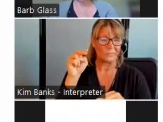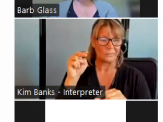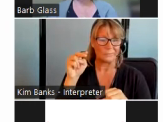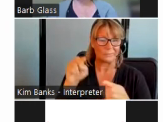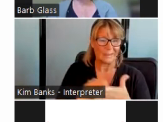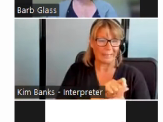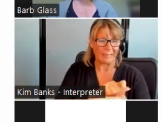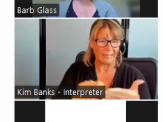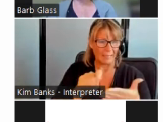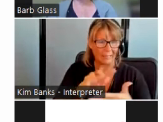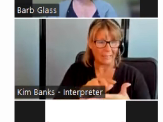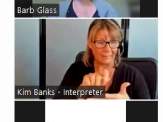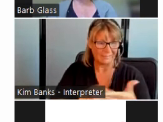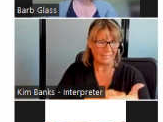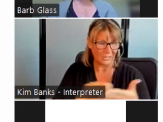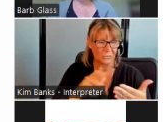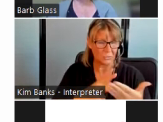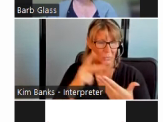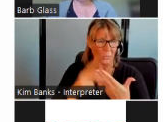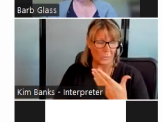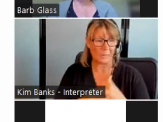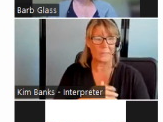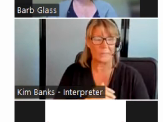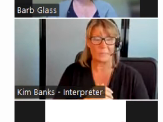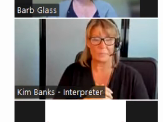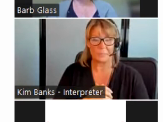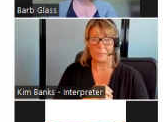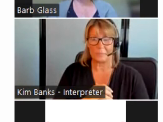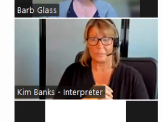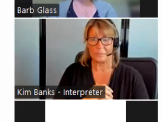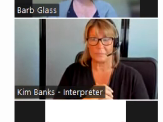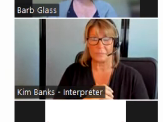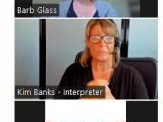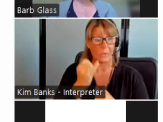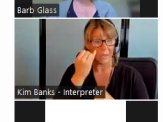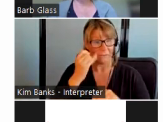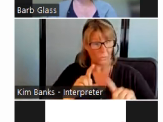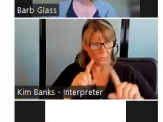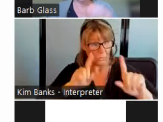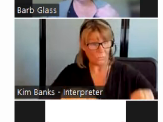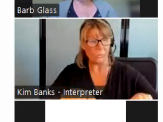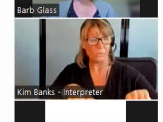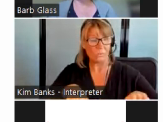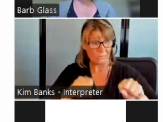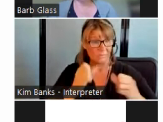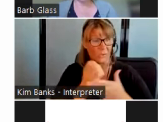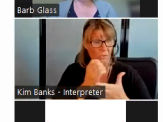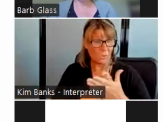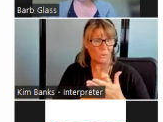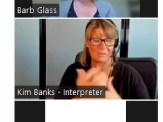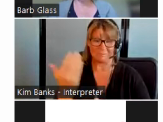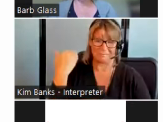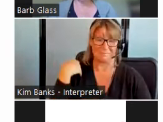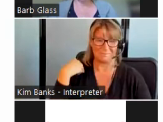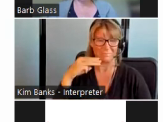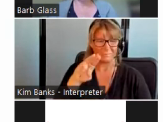programs. So we just wanted to point out at the beginning, if you did attend the Northern Region session back in, I